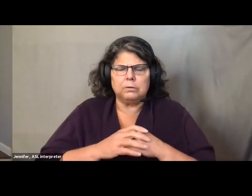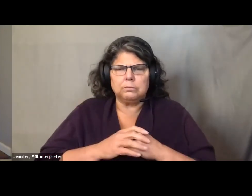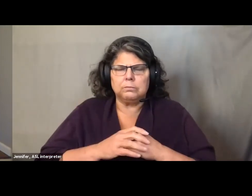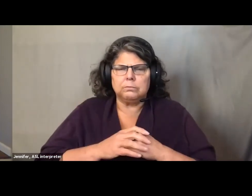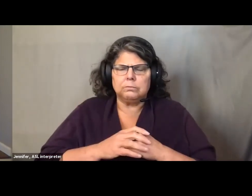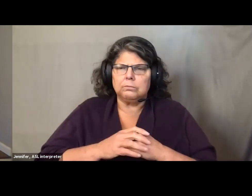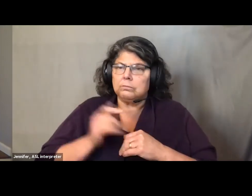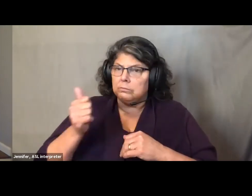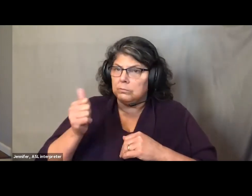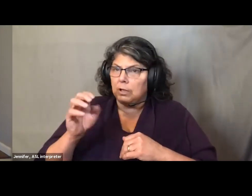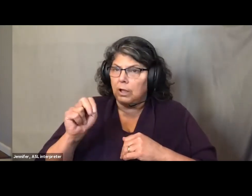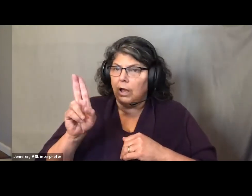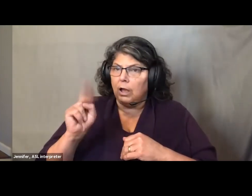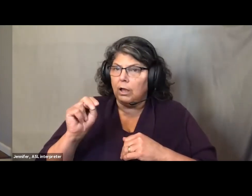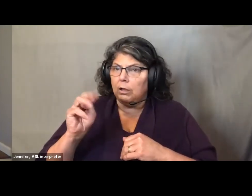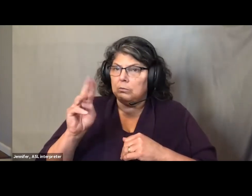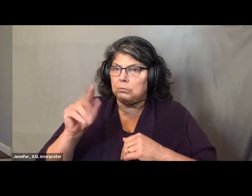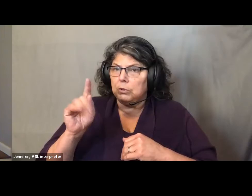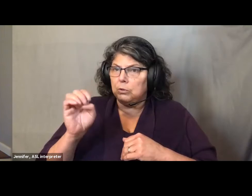If you want to unmute, there you